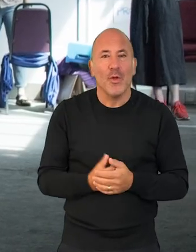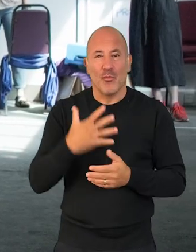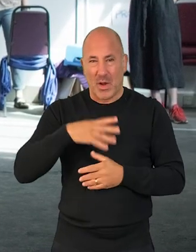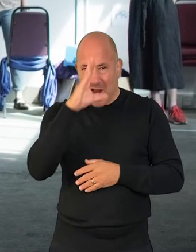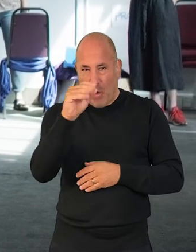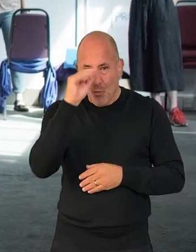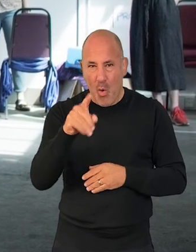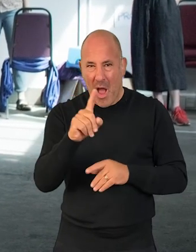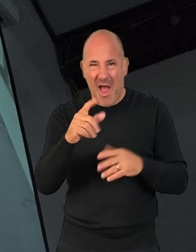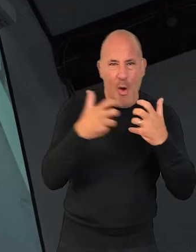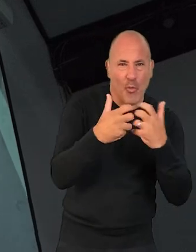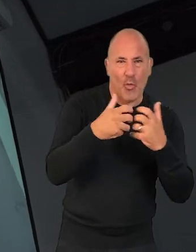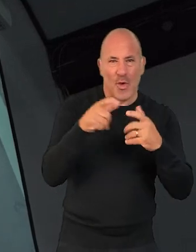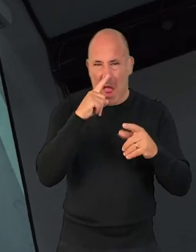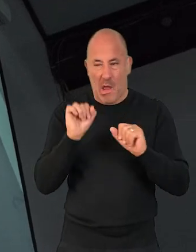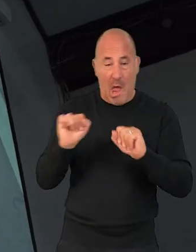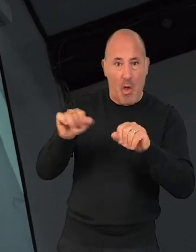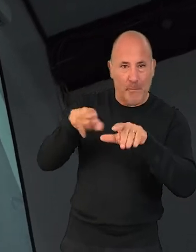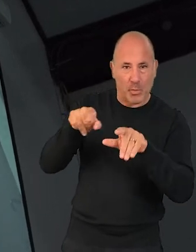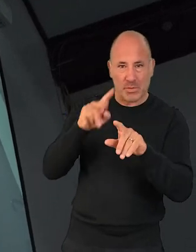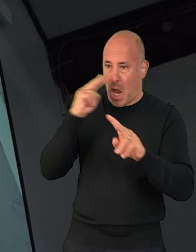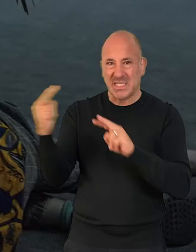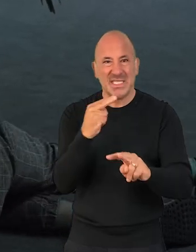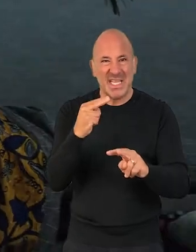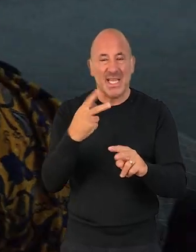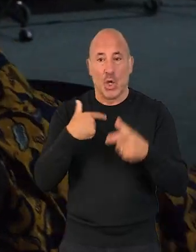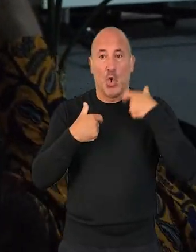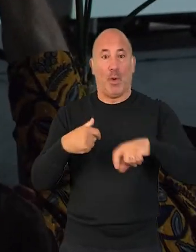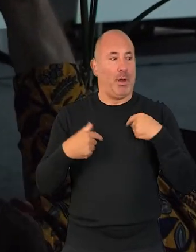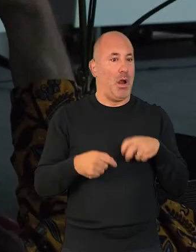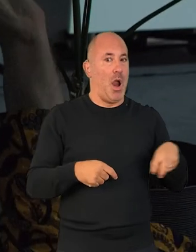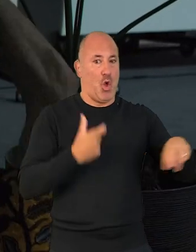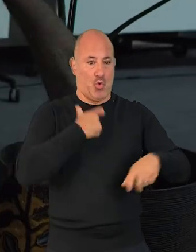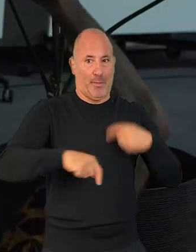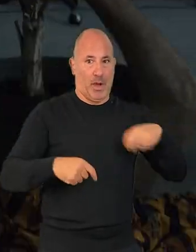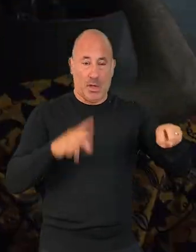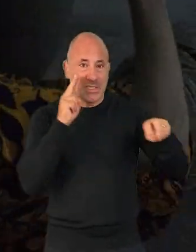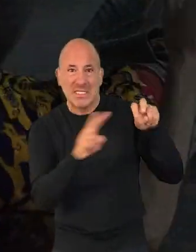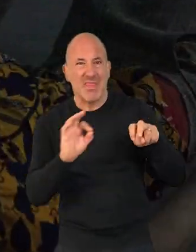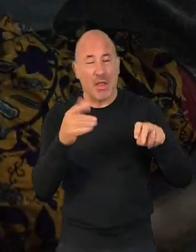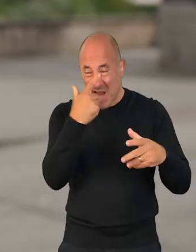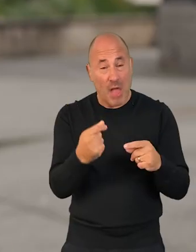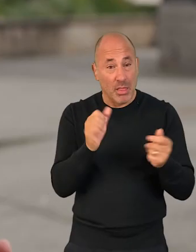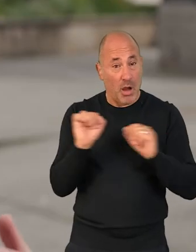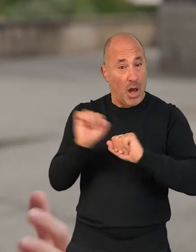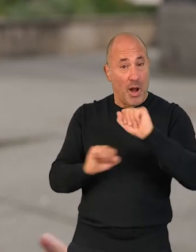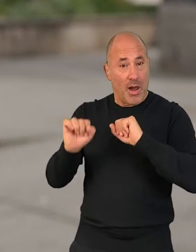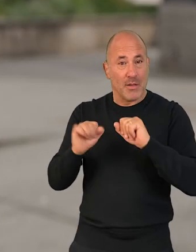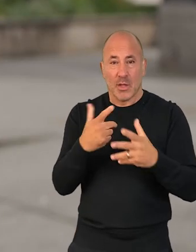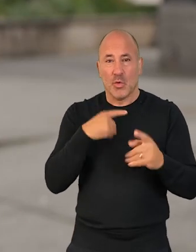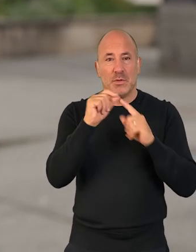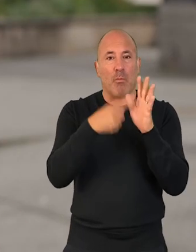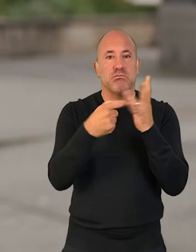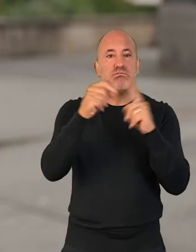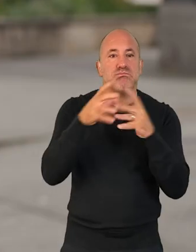cases of how, like, what can circumvent the computer vision and not be detected as a human. So people can be using